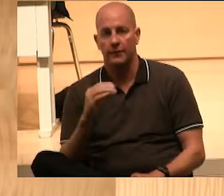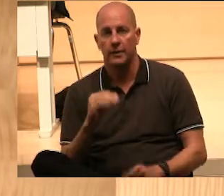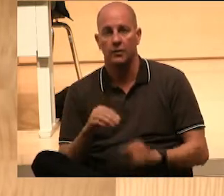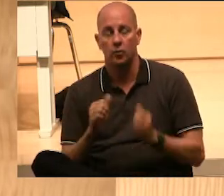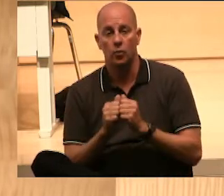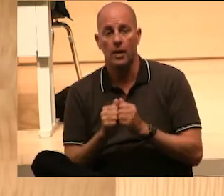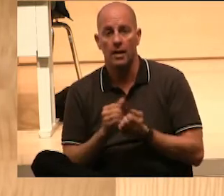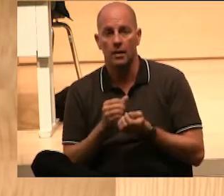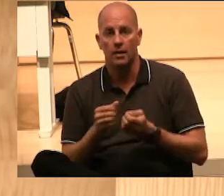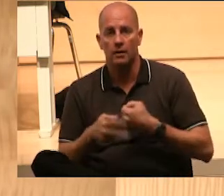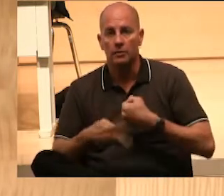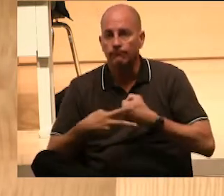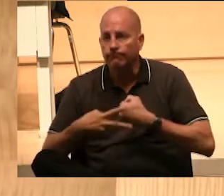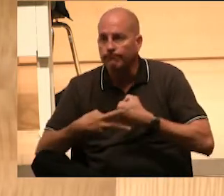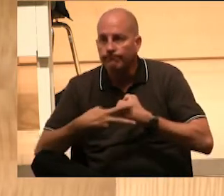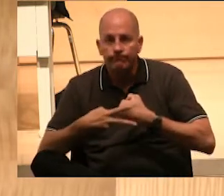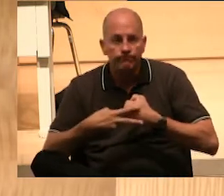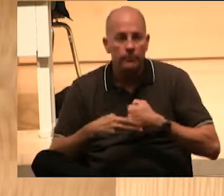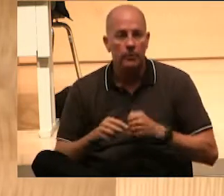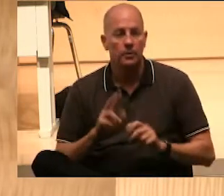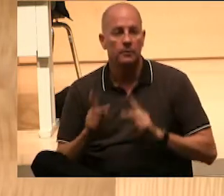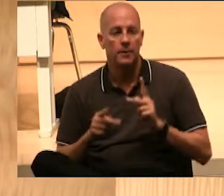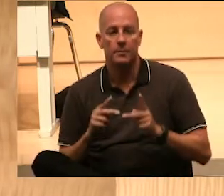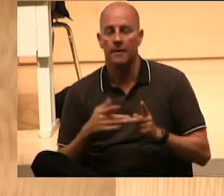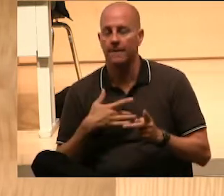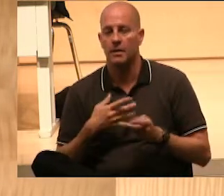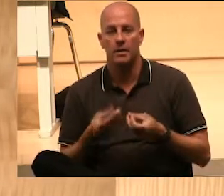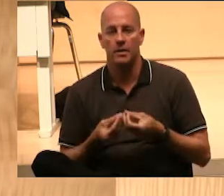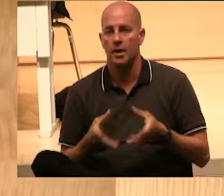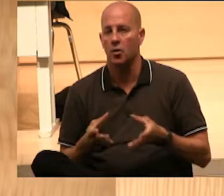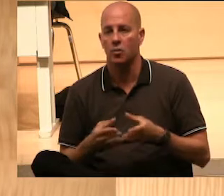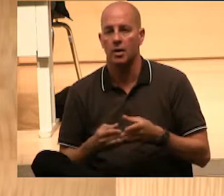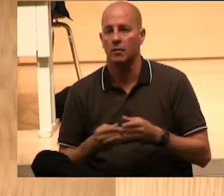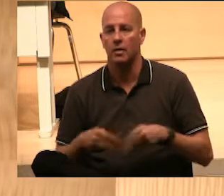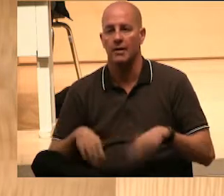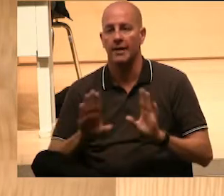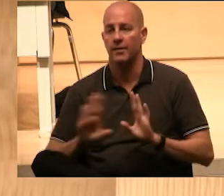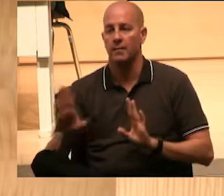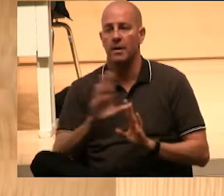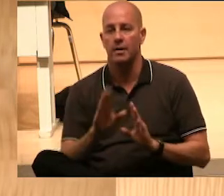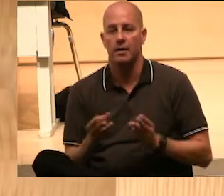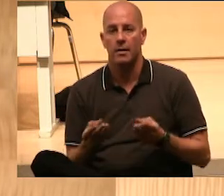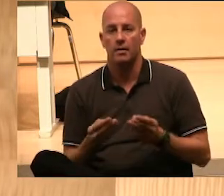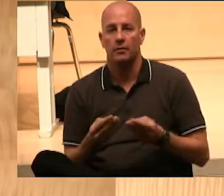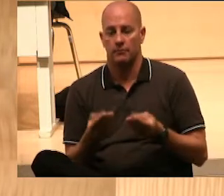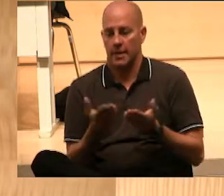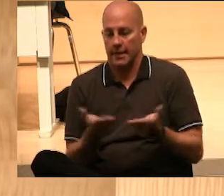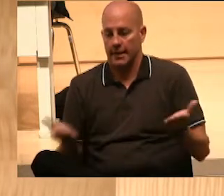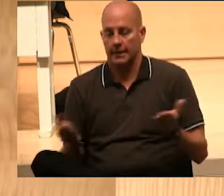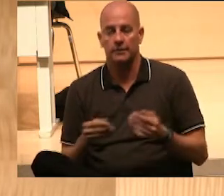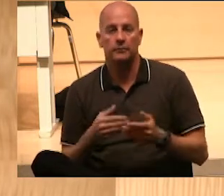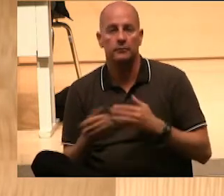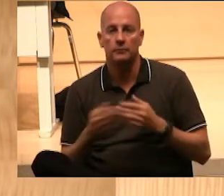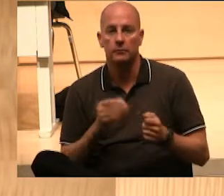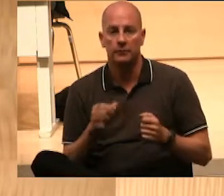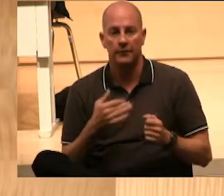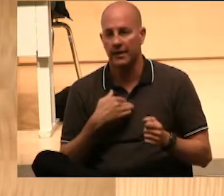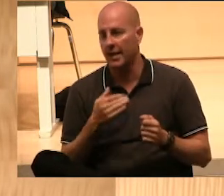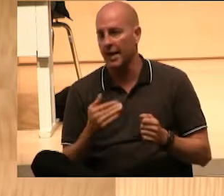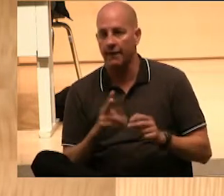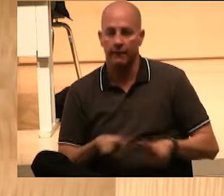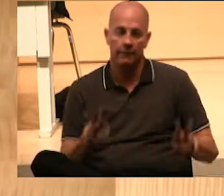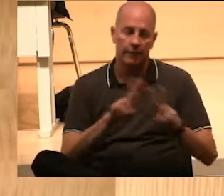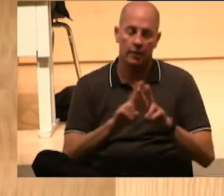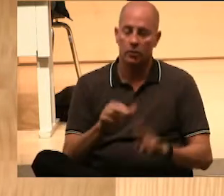there's a persistent difficulty getting rid of your possessions, regardless of their value. There's a strong perceived need to save